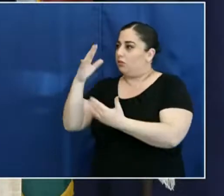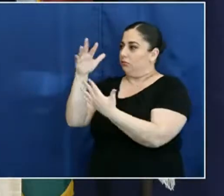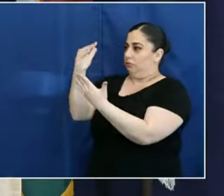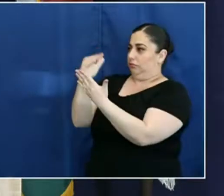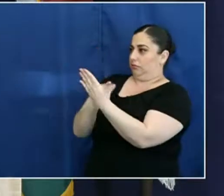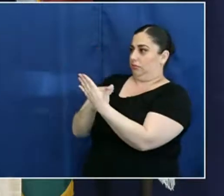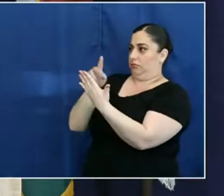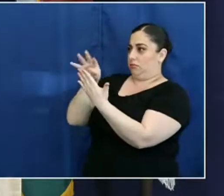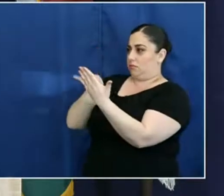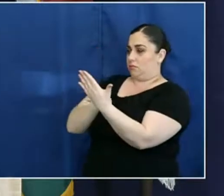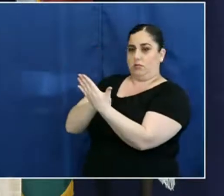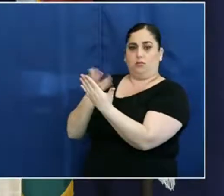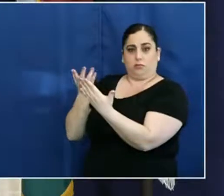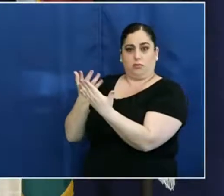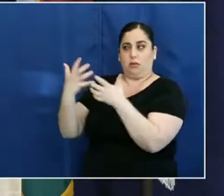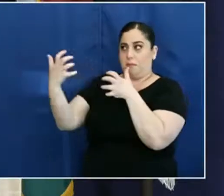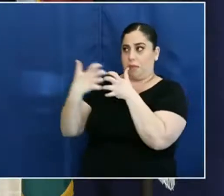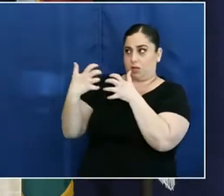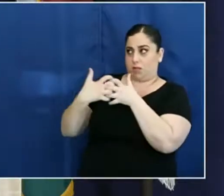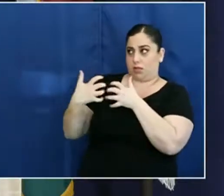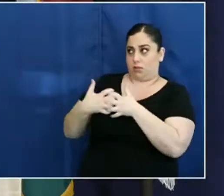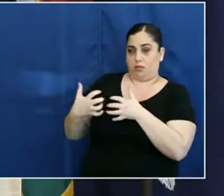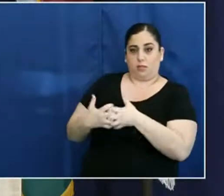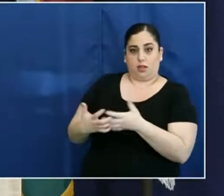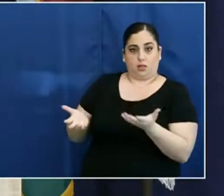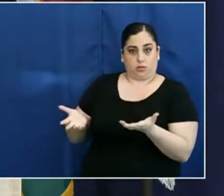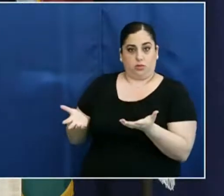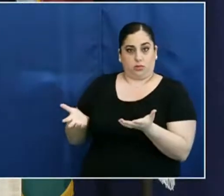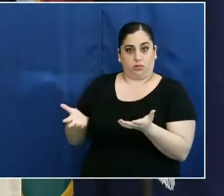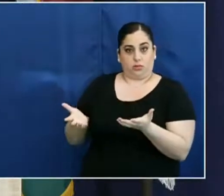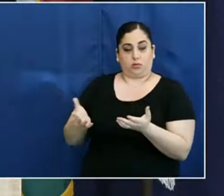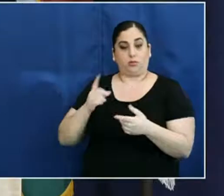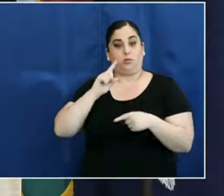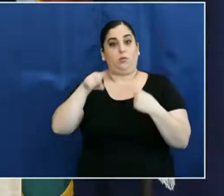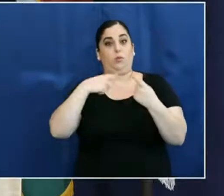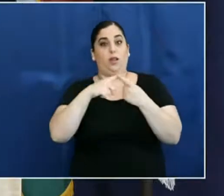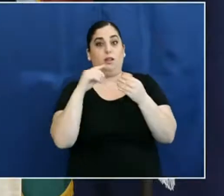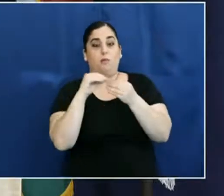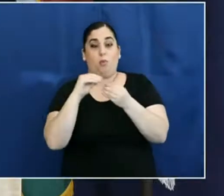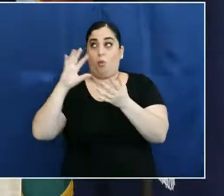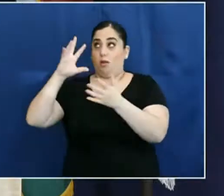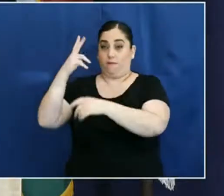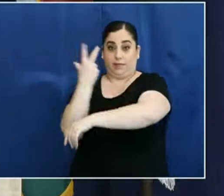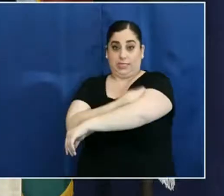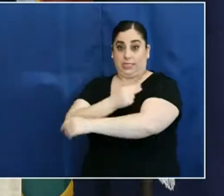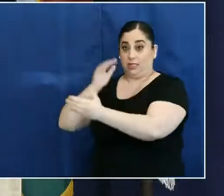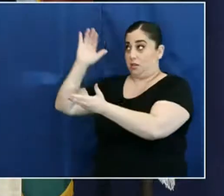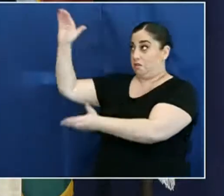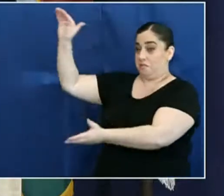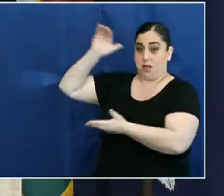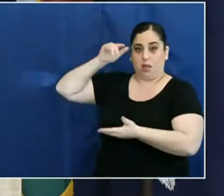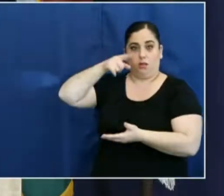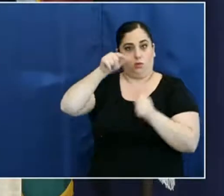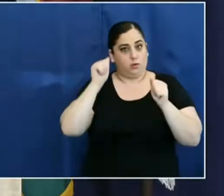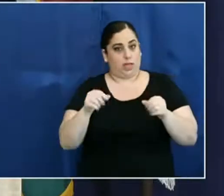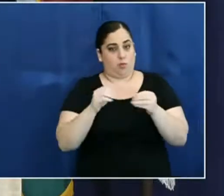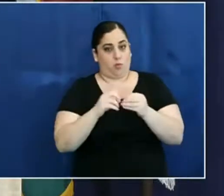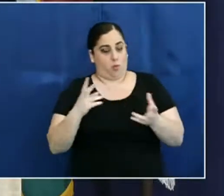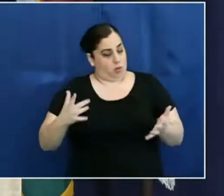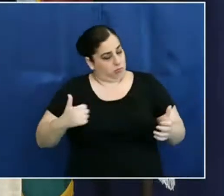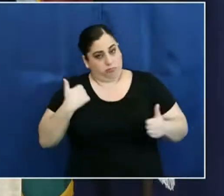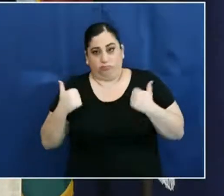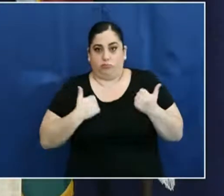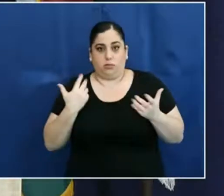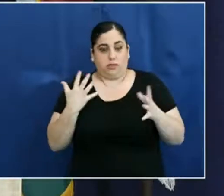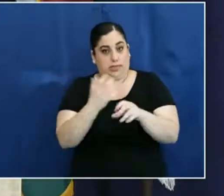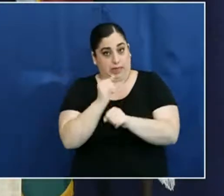in this particular situation, I have no concern that this is going to knock another group out of